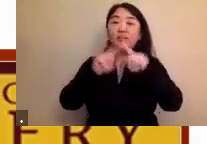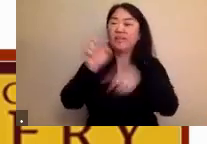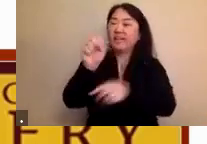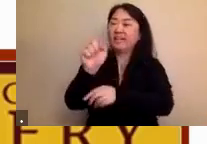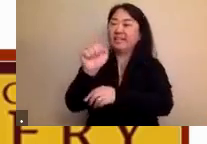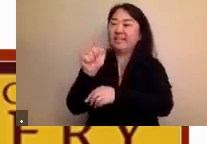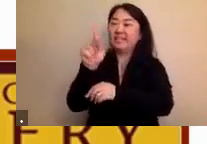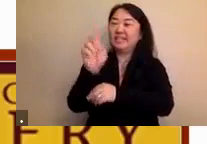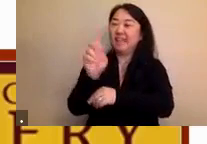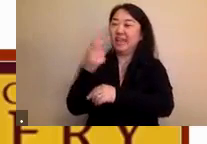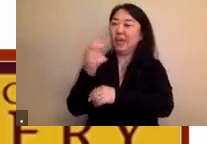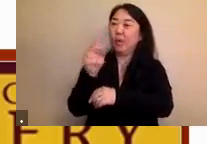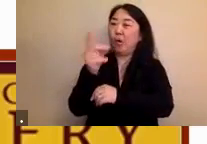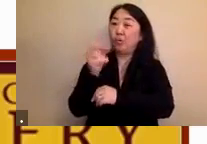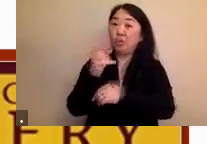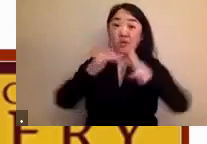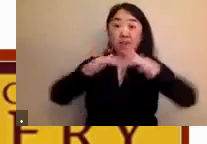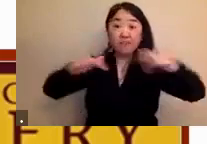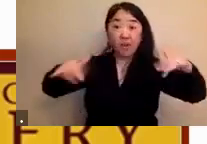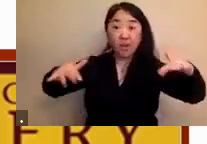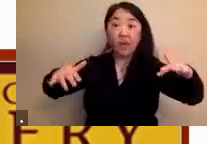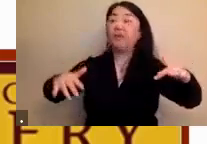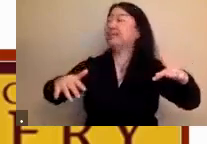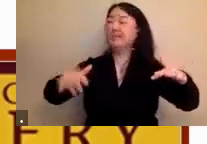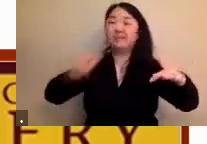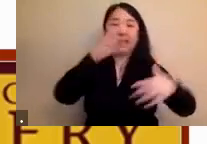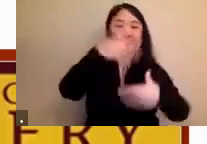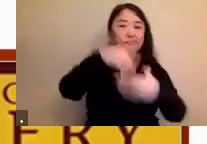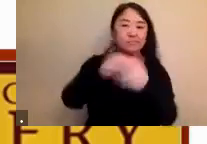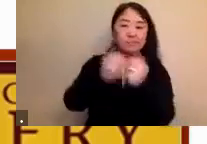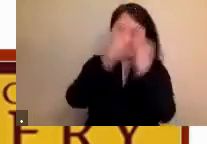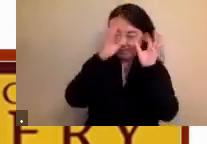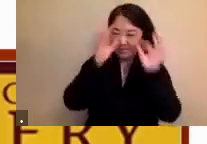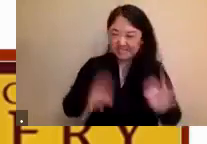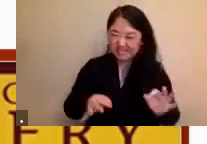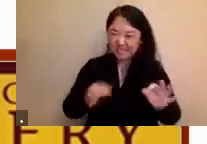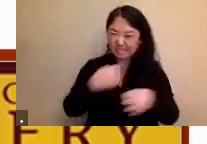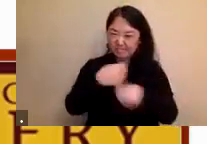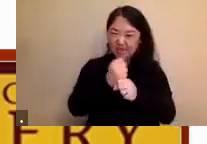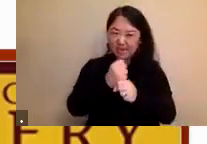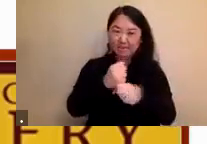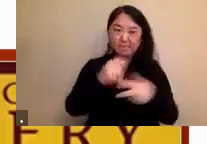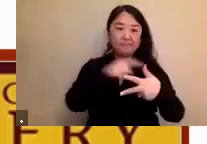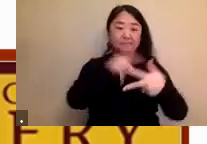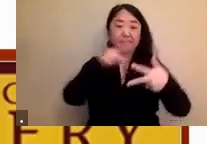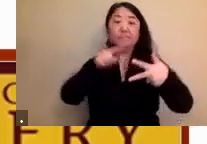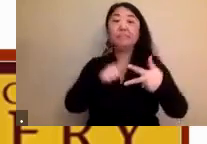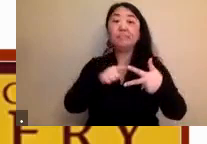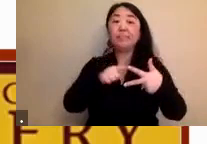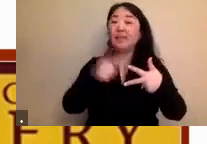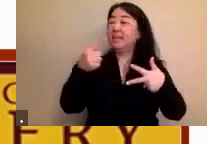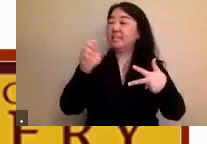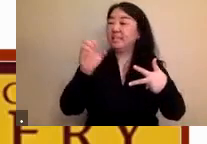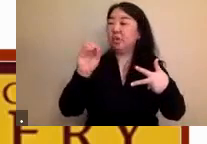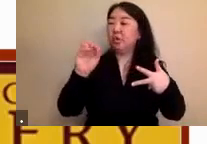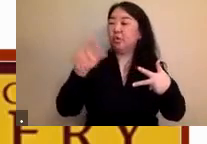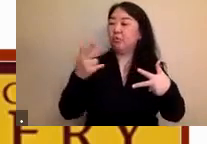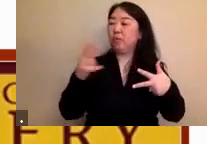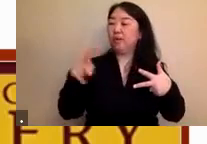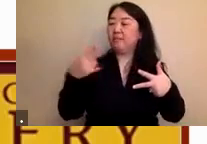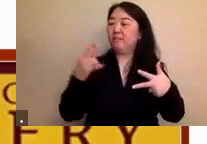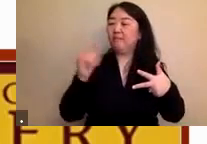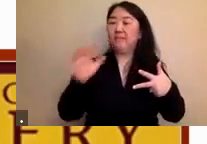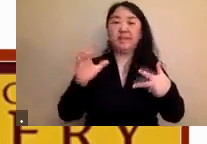in the decision making. He also talks about geographic inequities, as we spoke